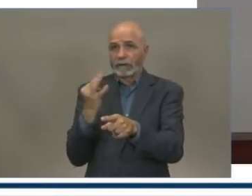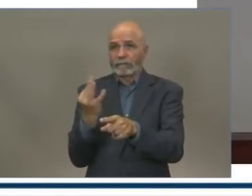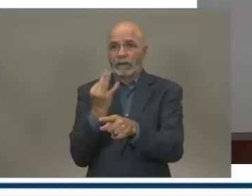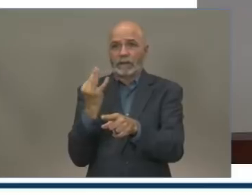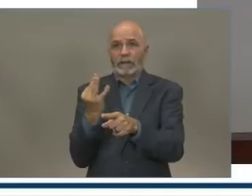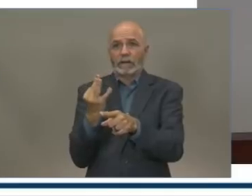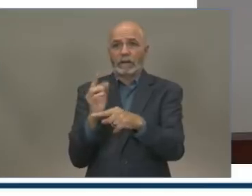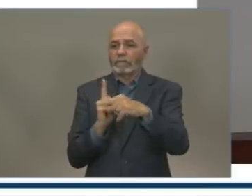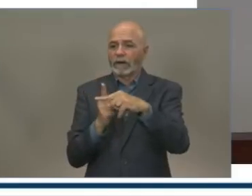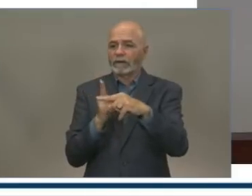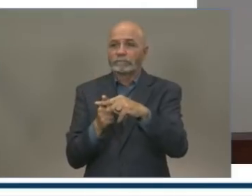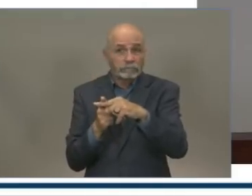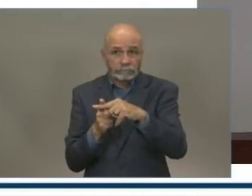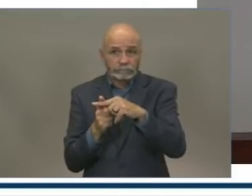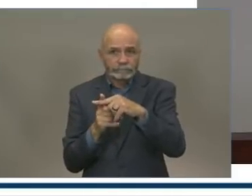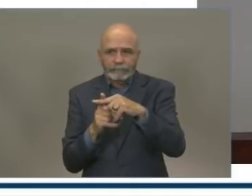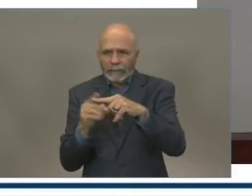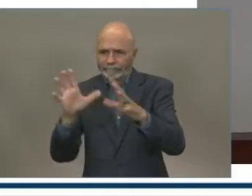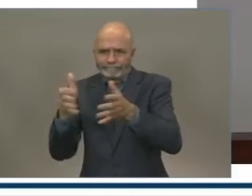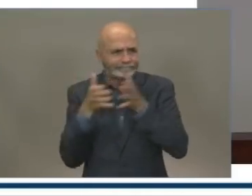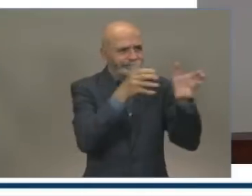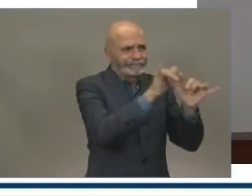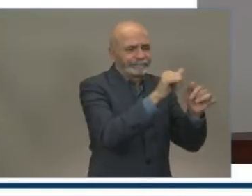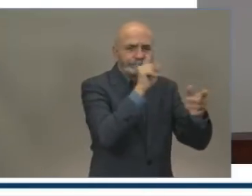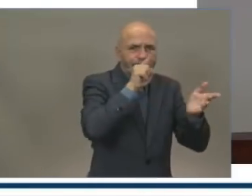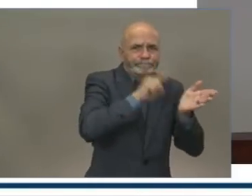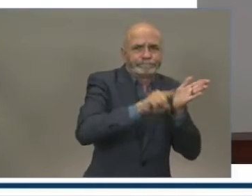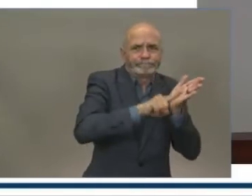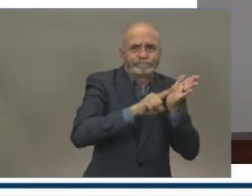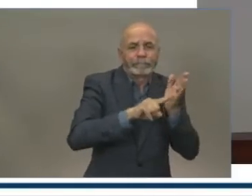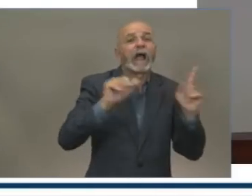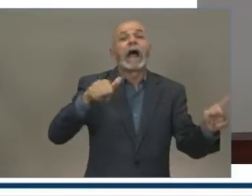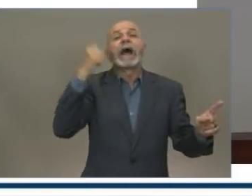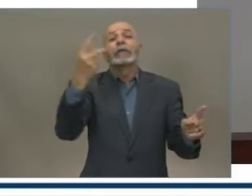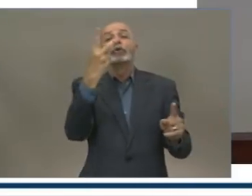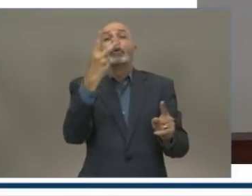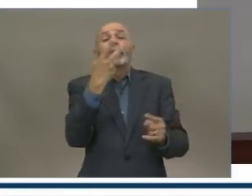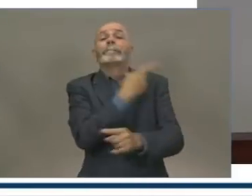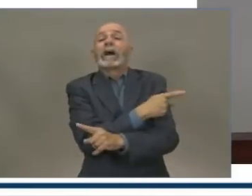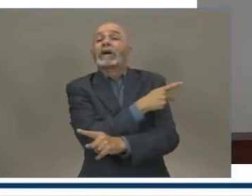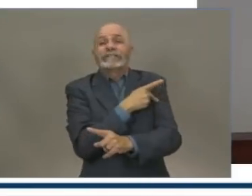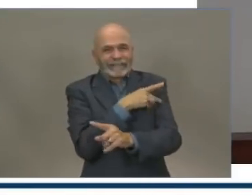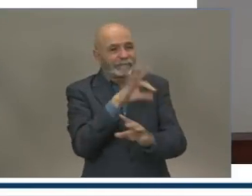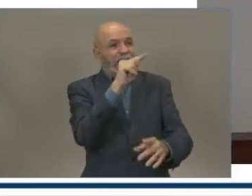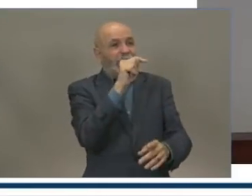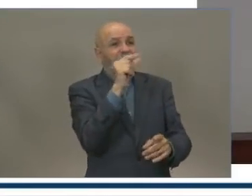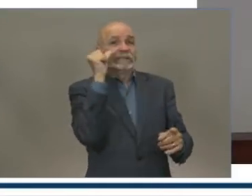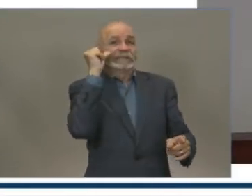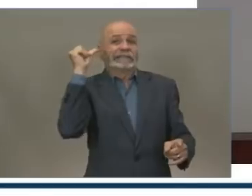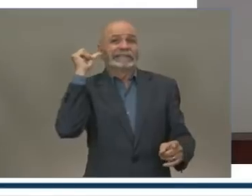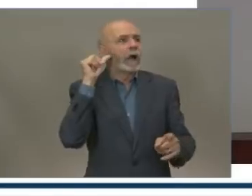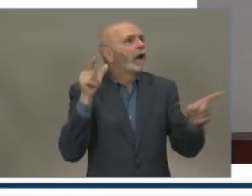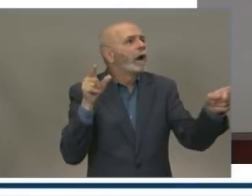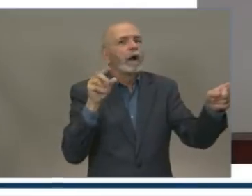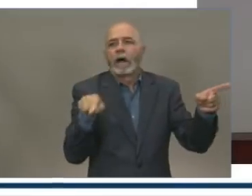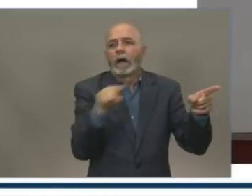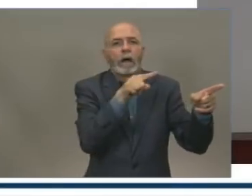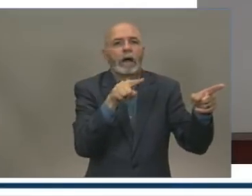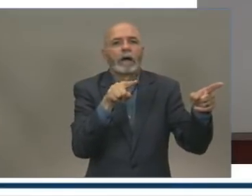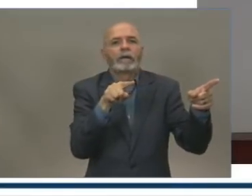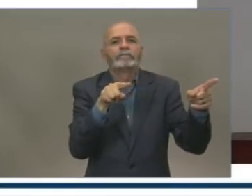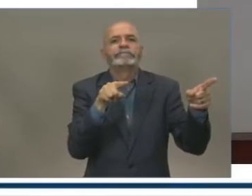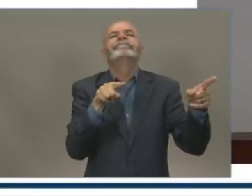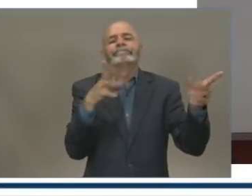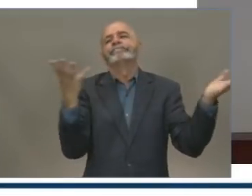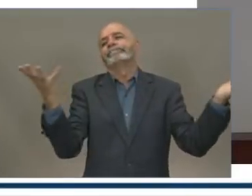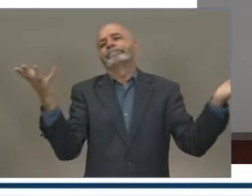investigation since then. 2 additional patients were identified yesterday, and hence why an outbreak has been declared at Valley